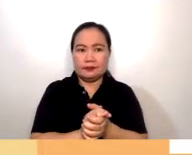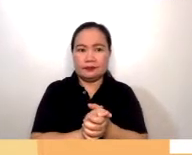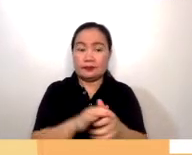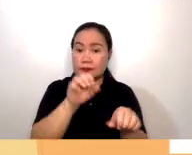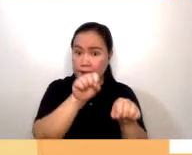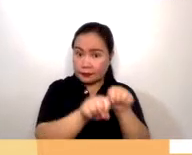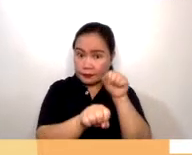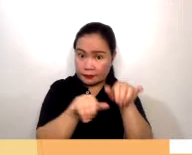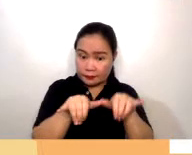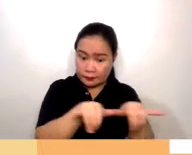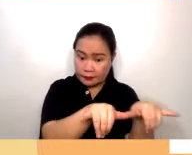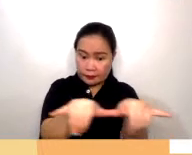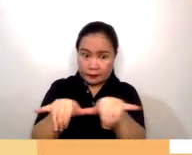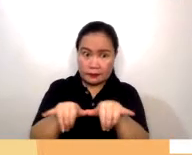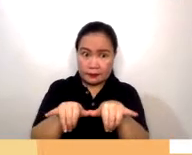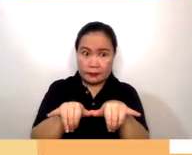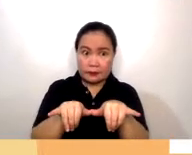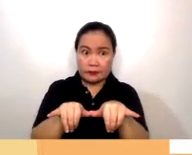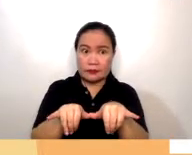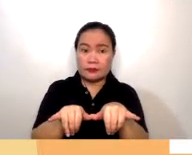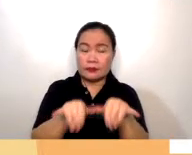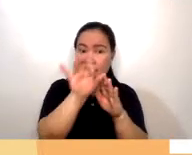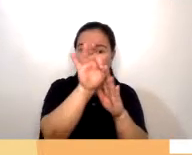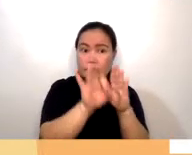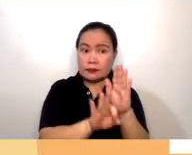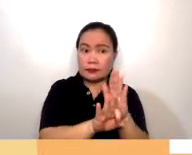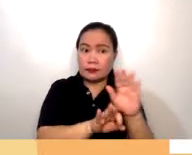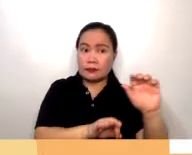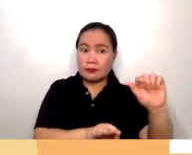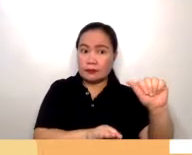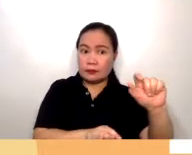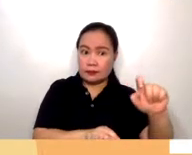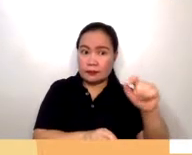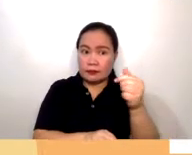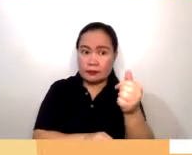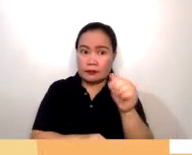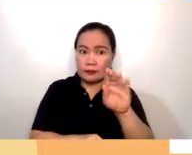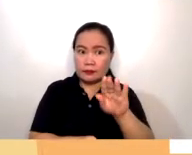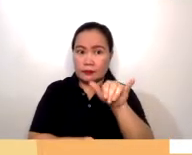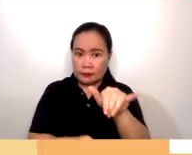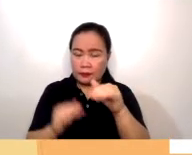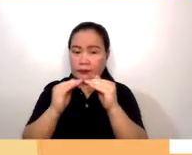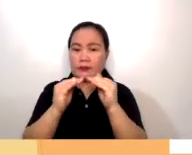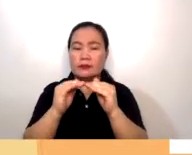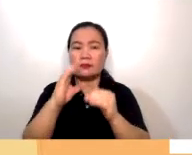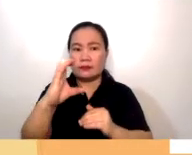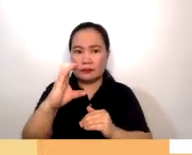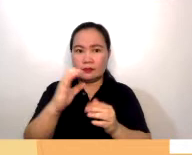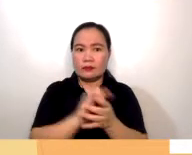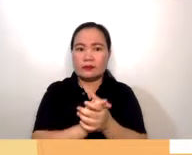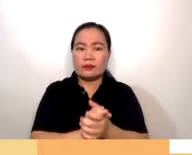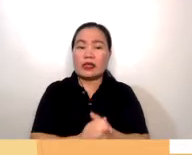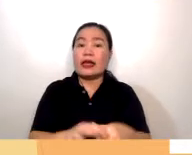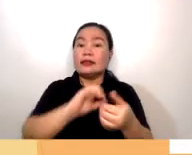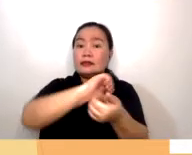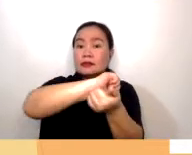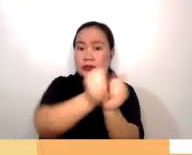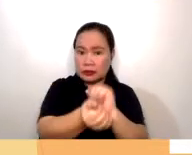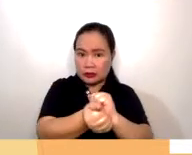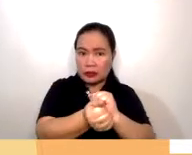So, ang ating standard form ay ax plus by equals c. So, gagawin natin siyang